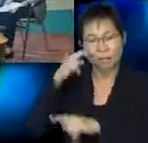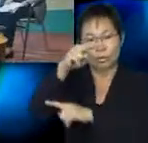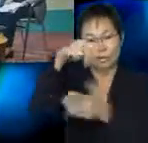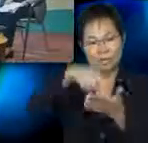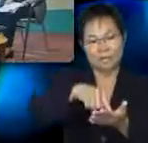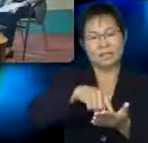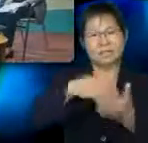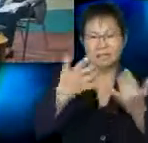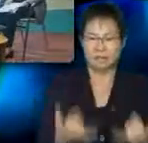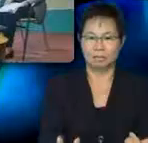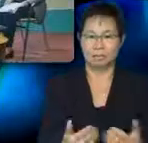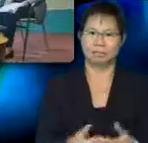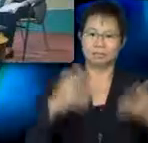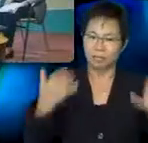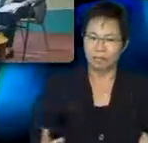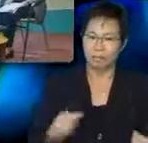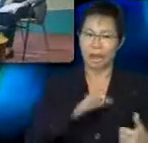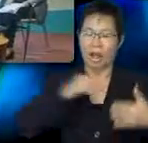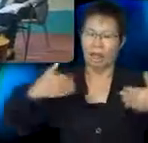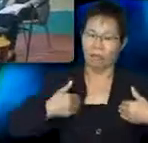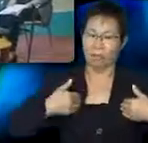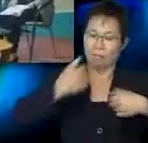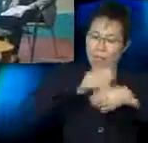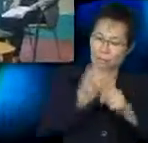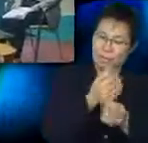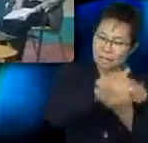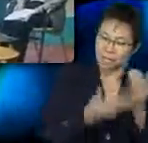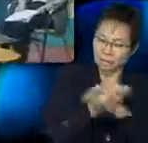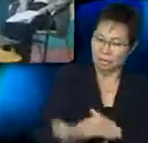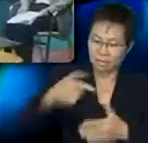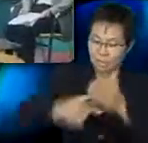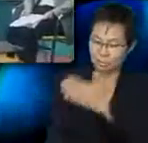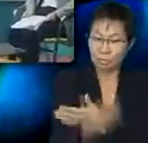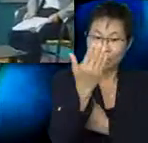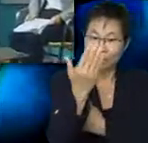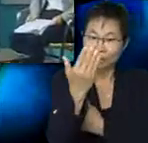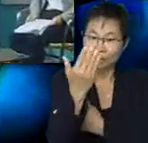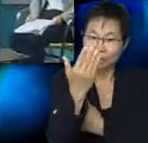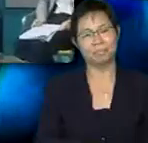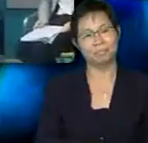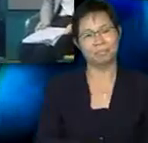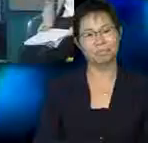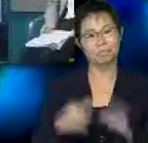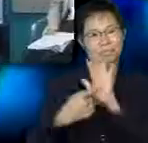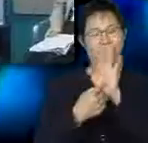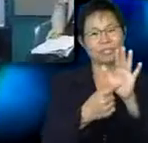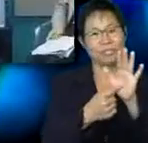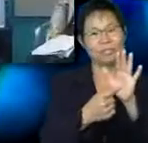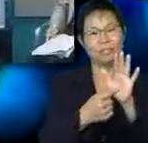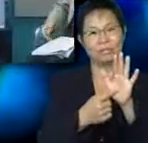now. Now, I have also made something this morning to show